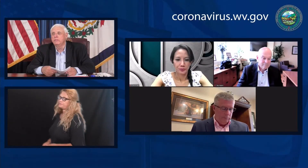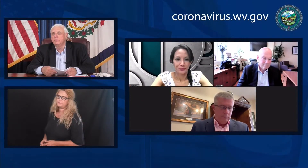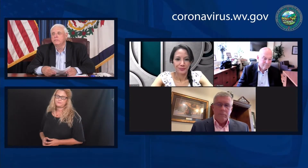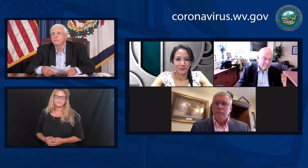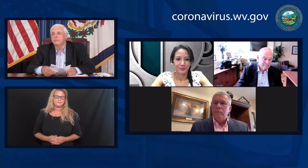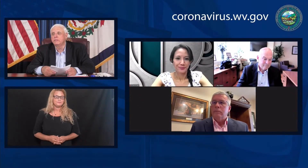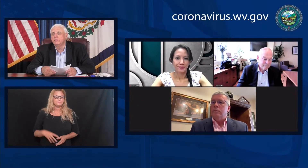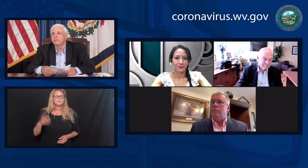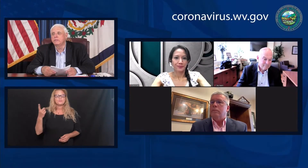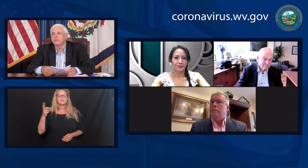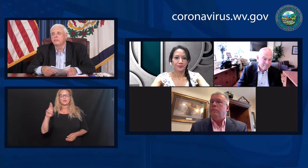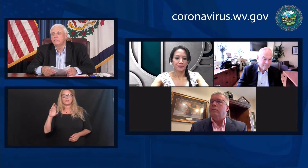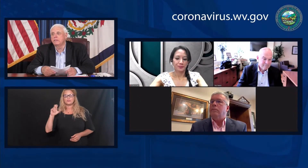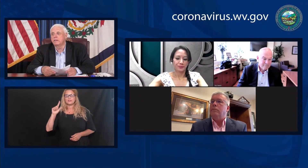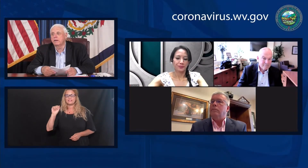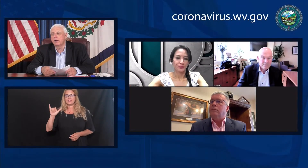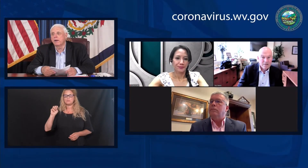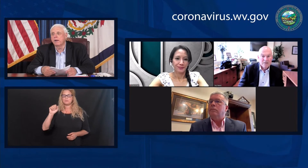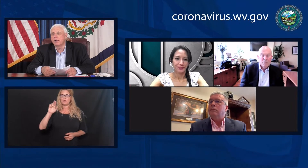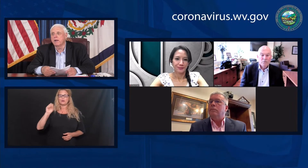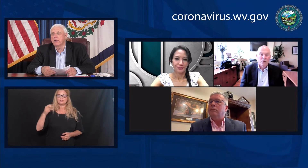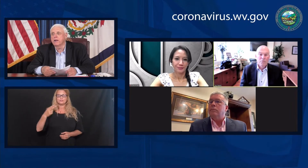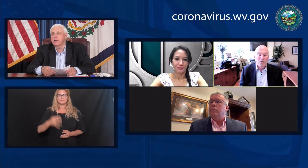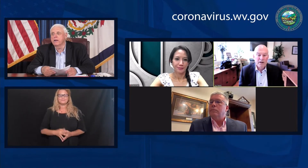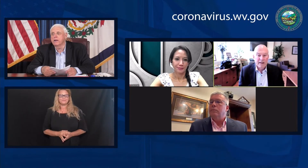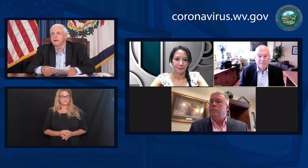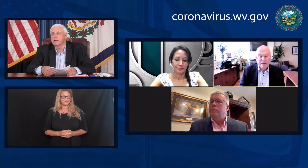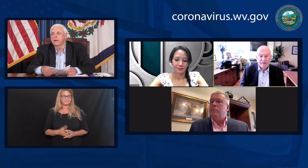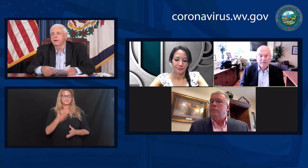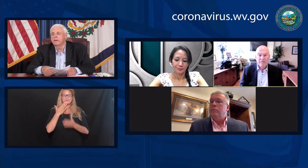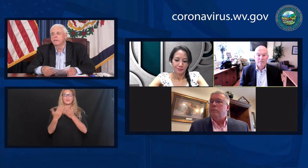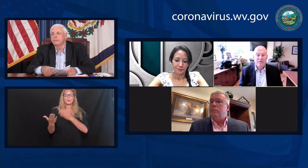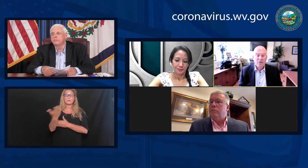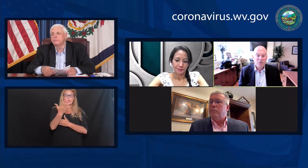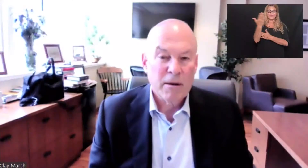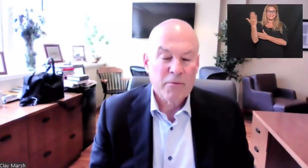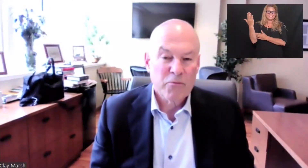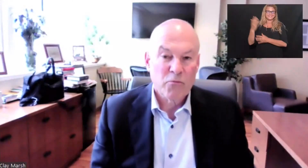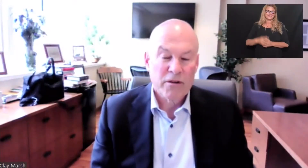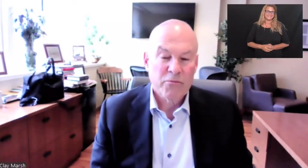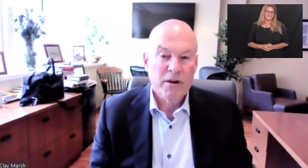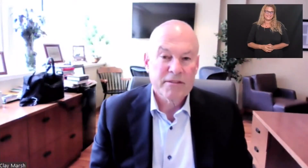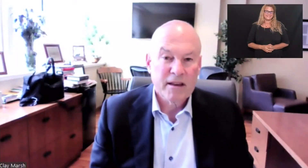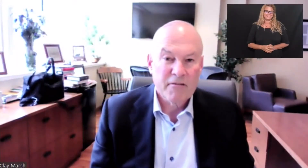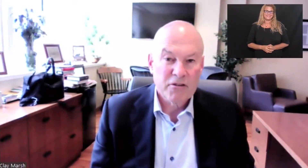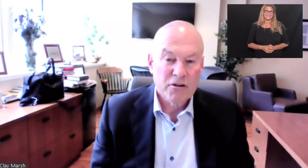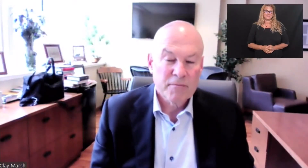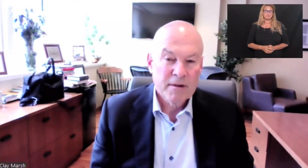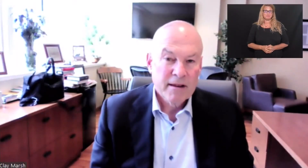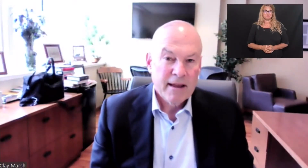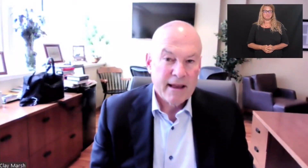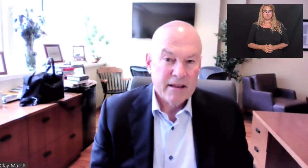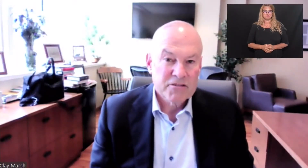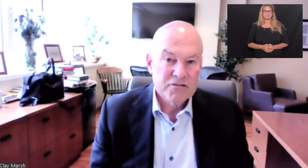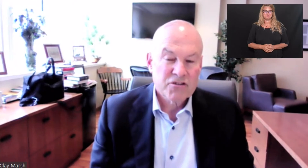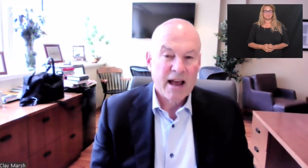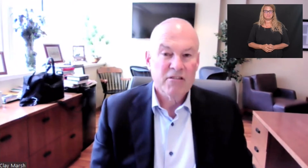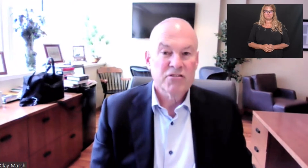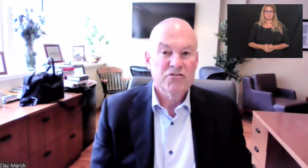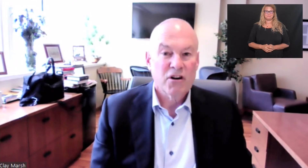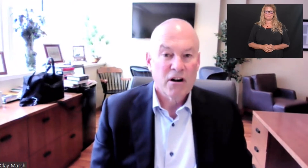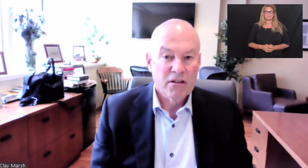our coronavirus czar. Well, good morning. And following up with what the governor